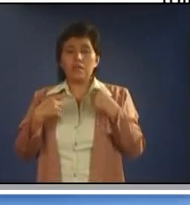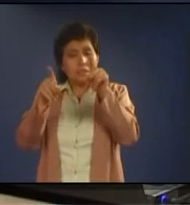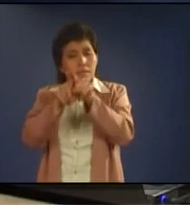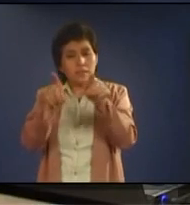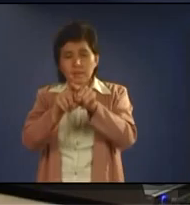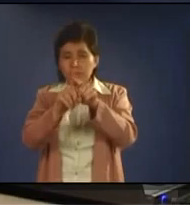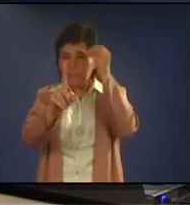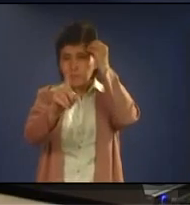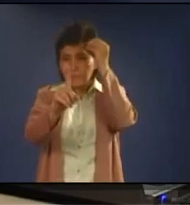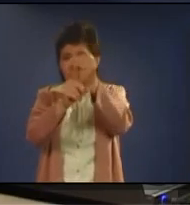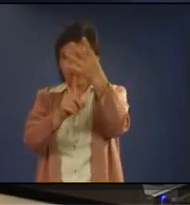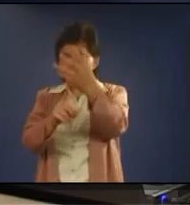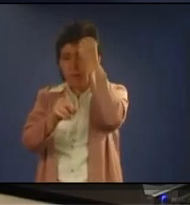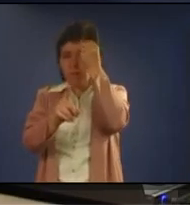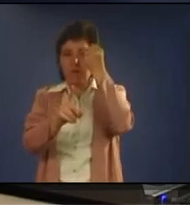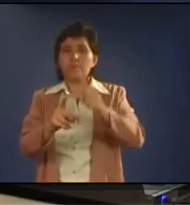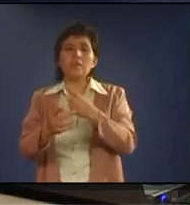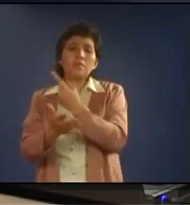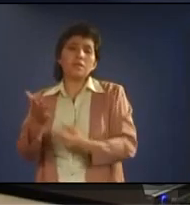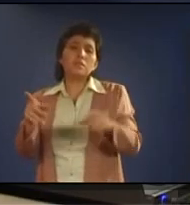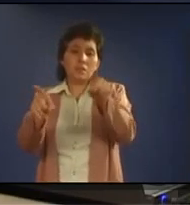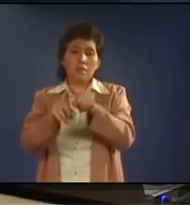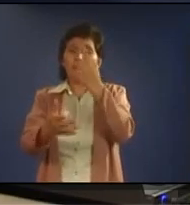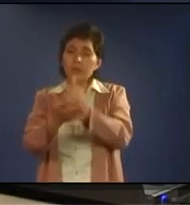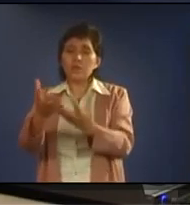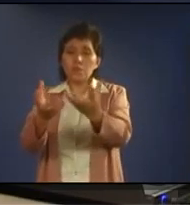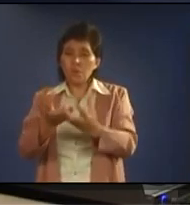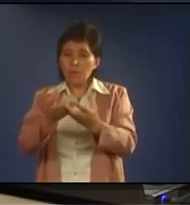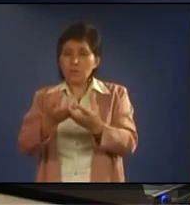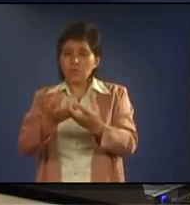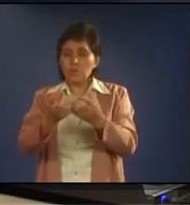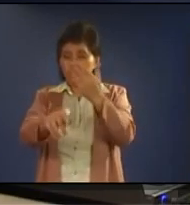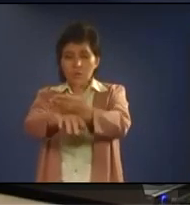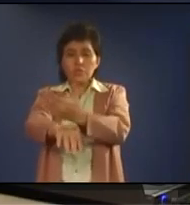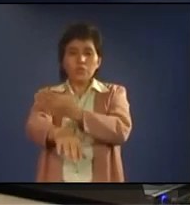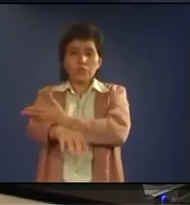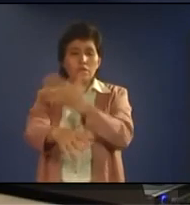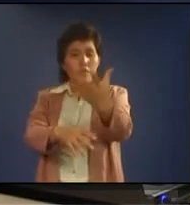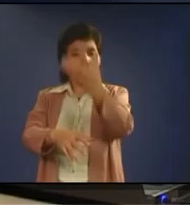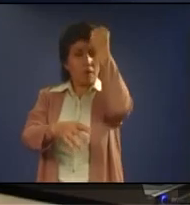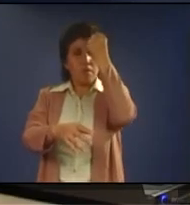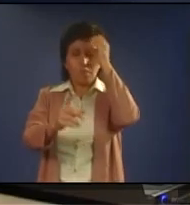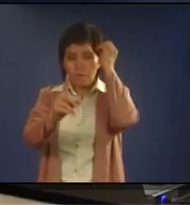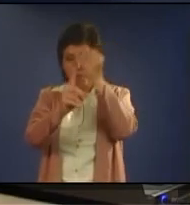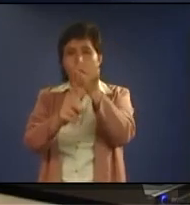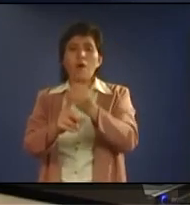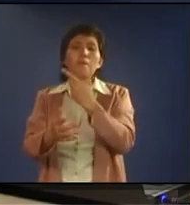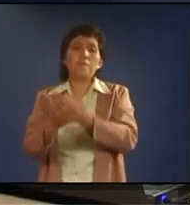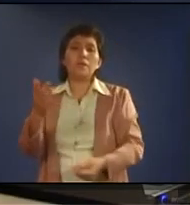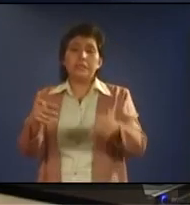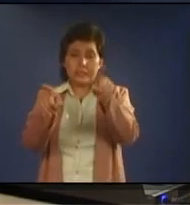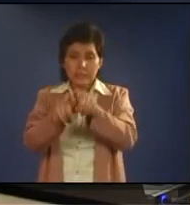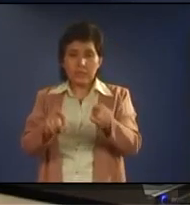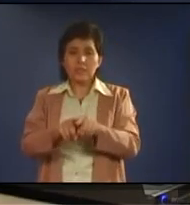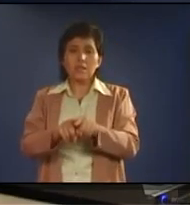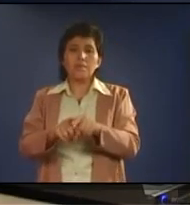it means by what do you want to achieve at the end of the group. Now a group does exist